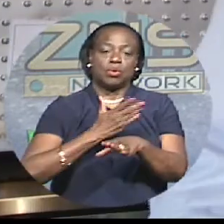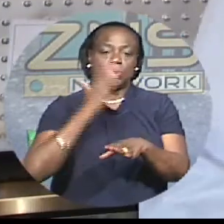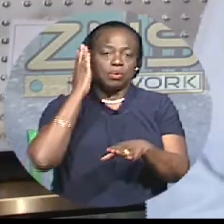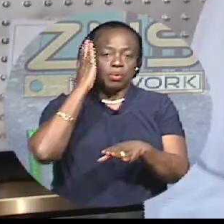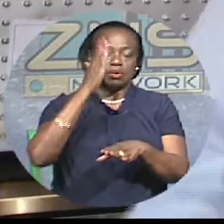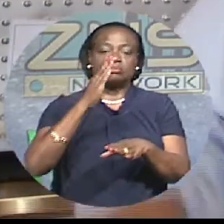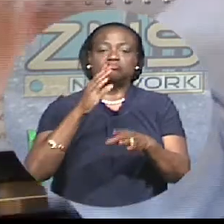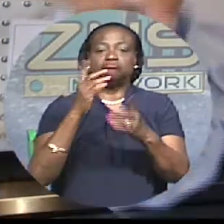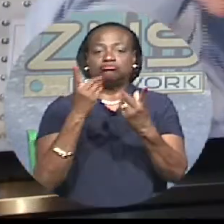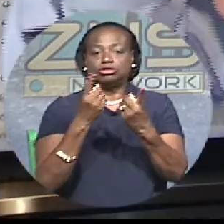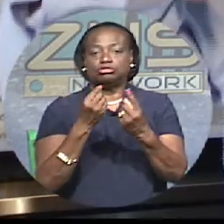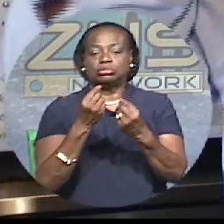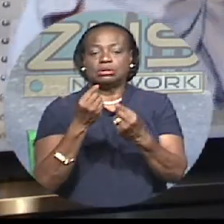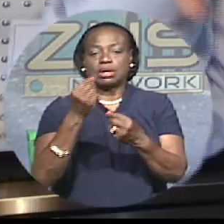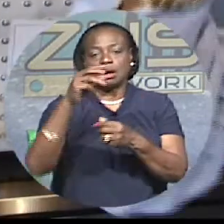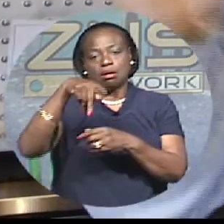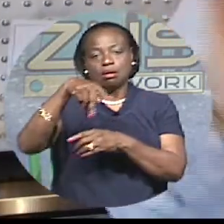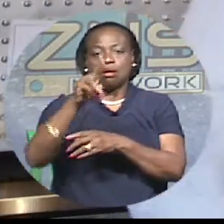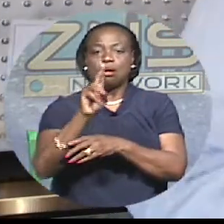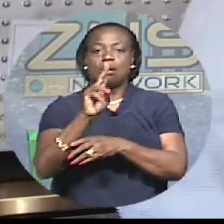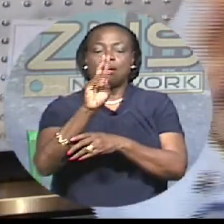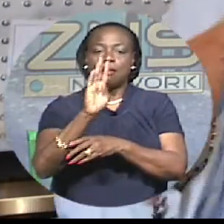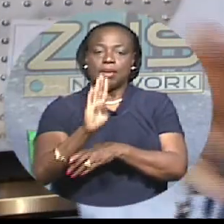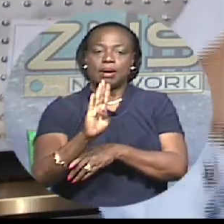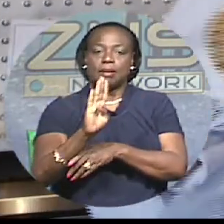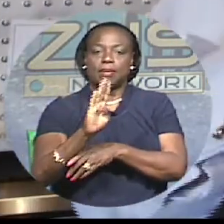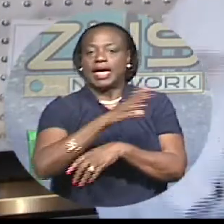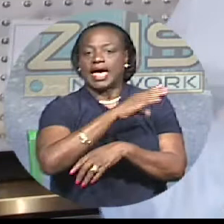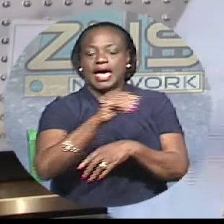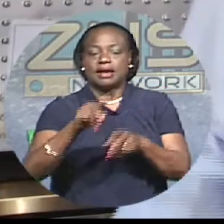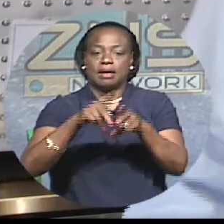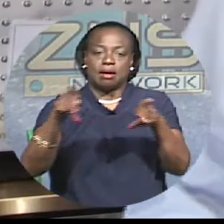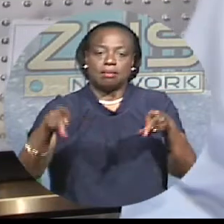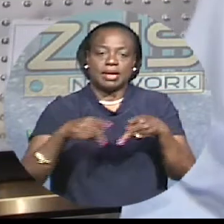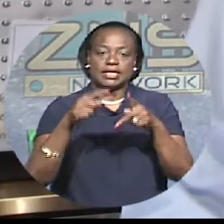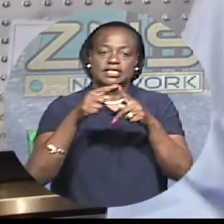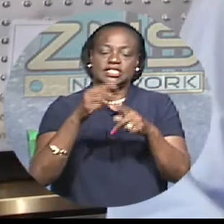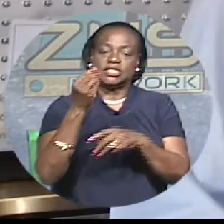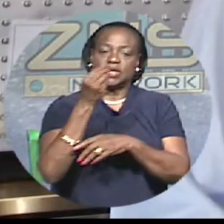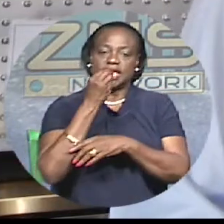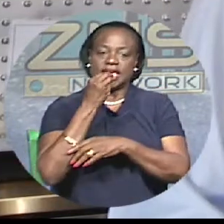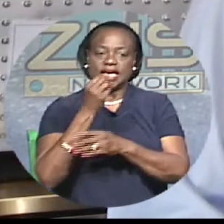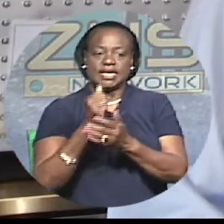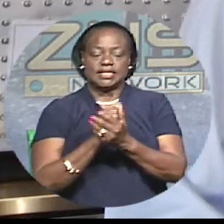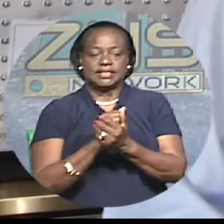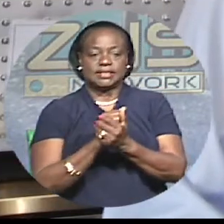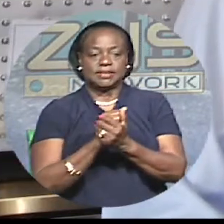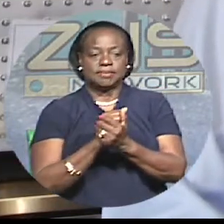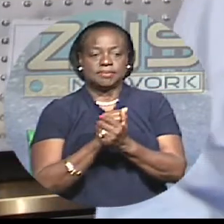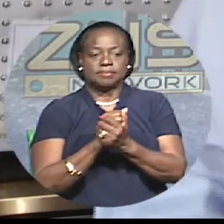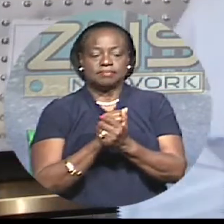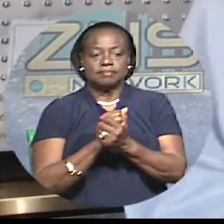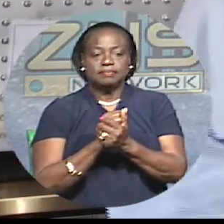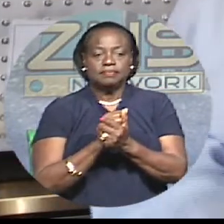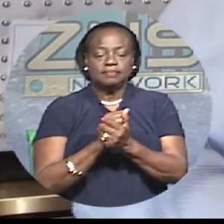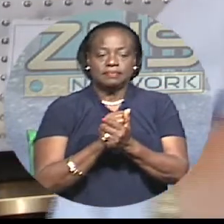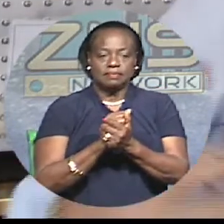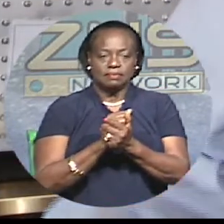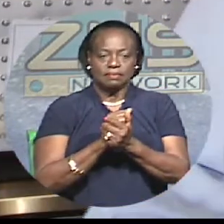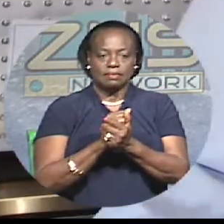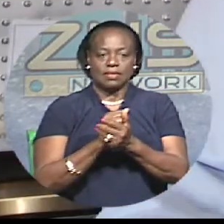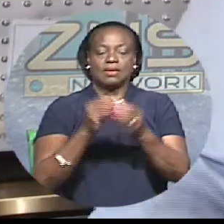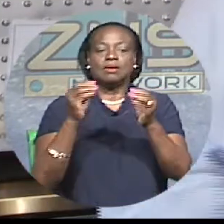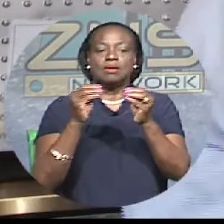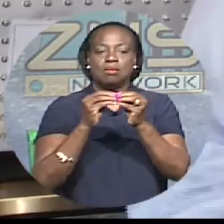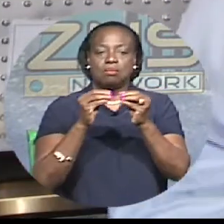pub and a patisserie, which is sort of an extension of what we're doing here in the chocolate factory, more